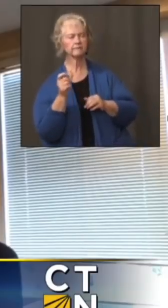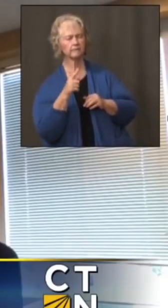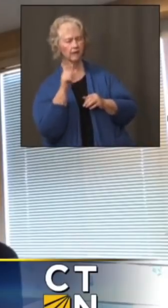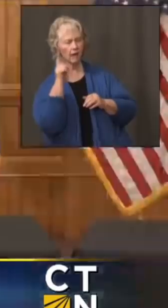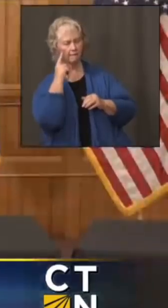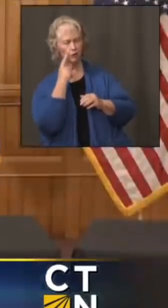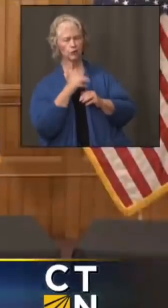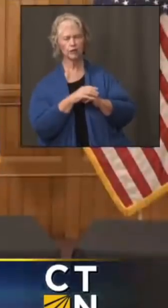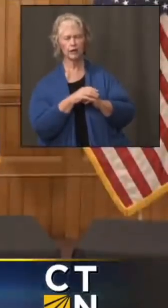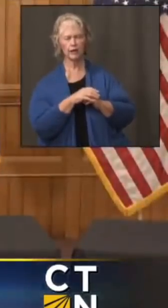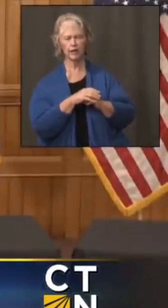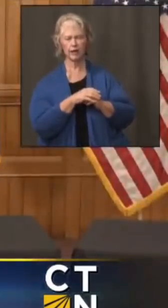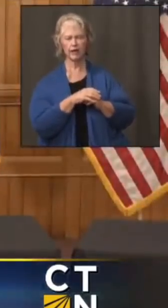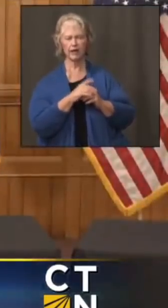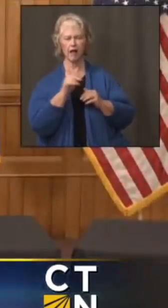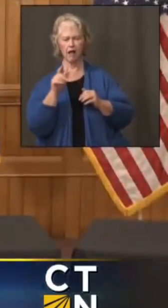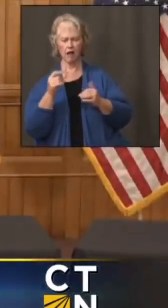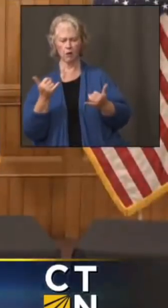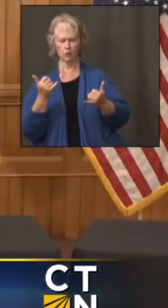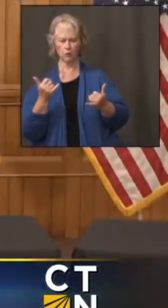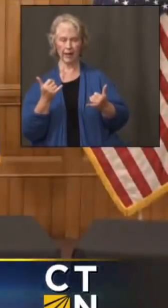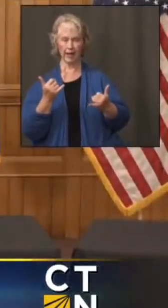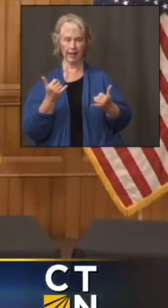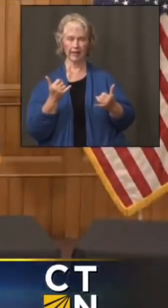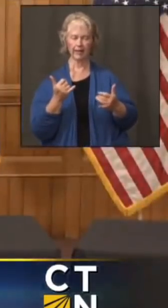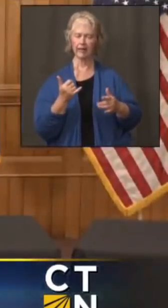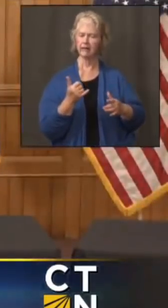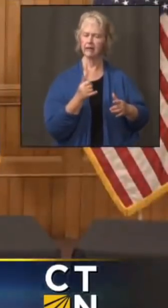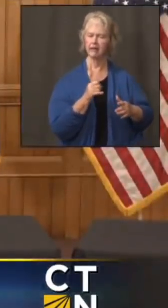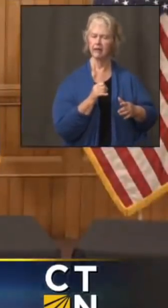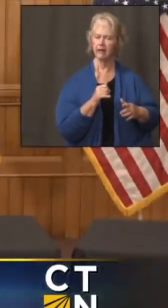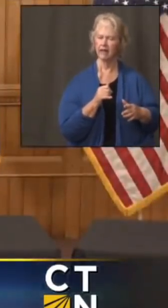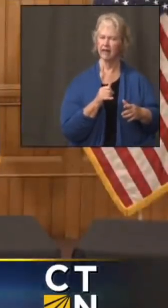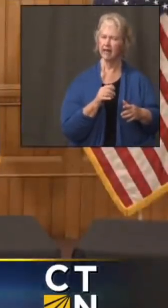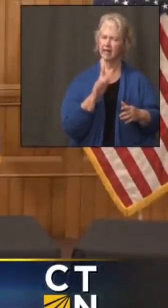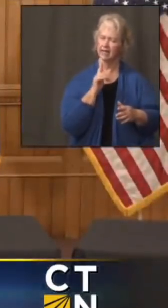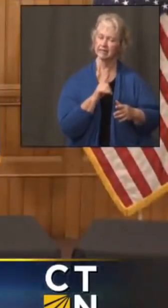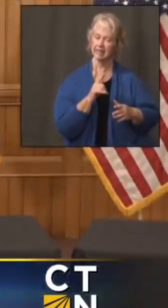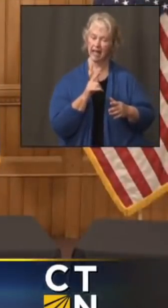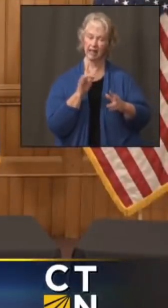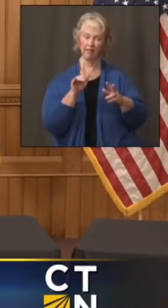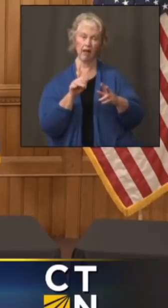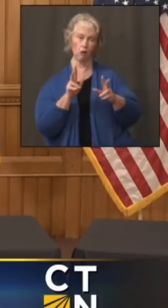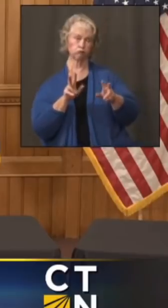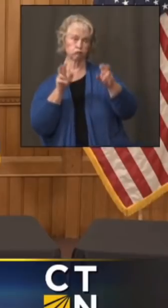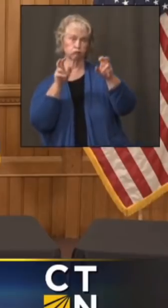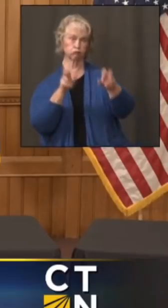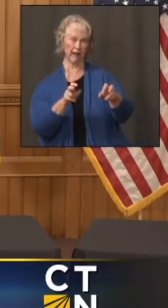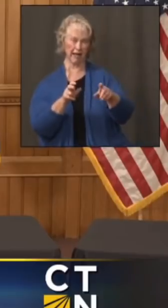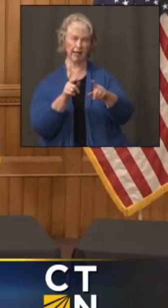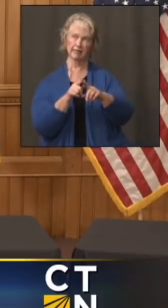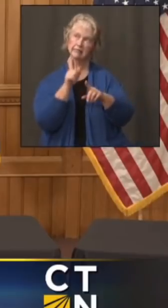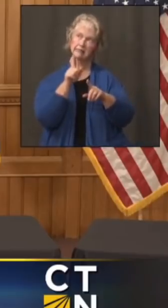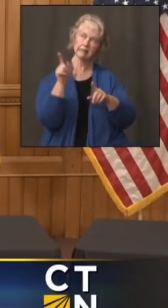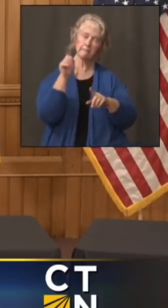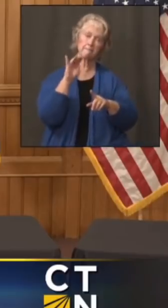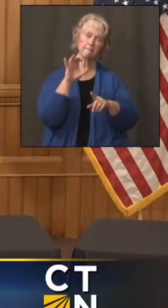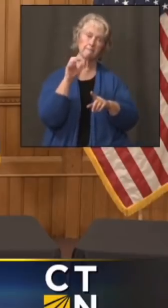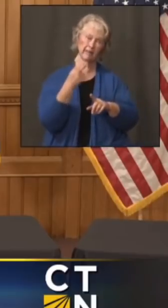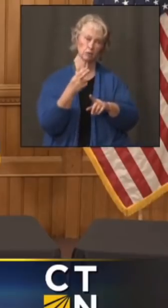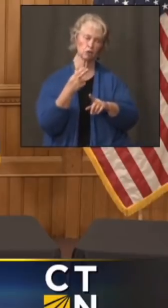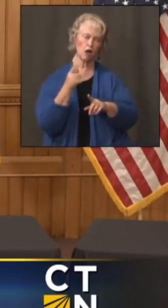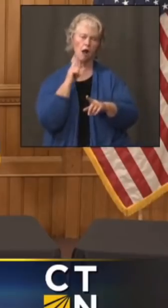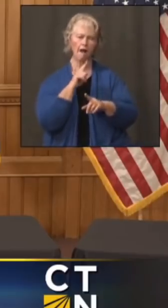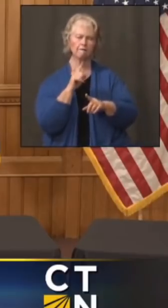ask you about a major story nationally today outside of the election. Domestic terrorists arrested for threatening the governor of Michigan. Have you